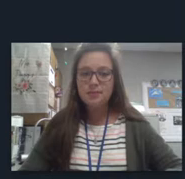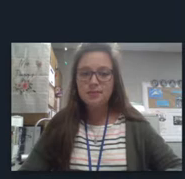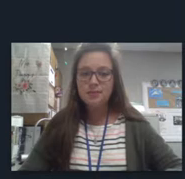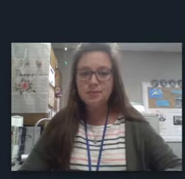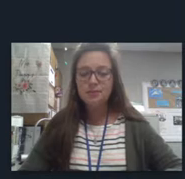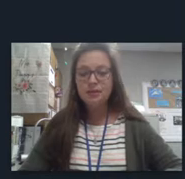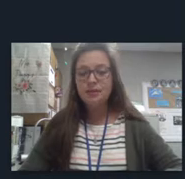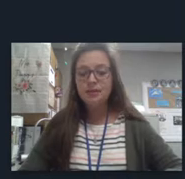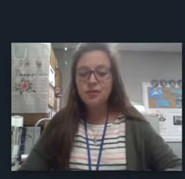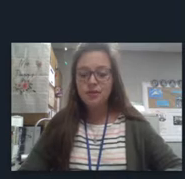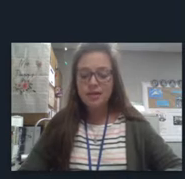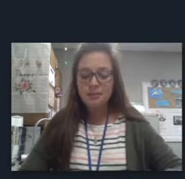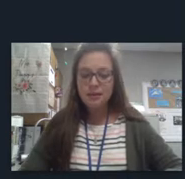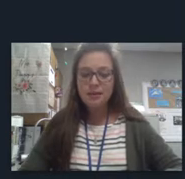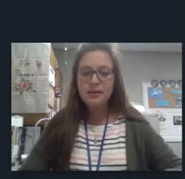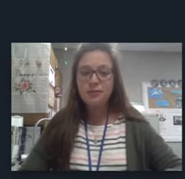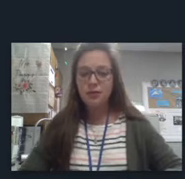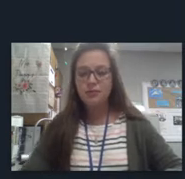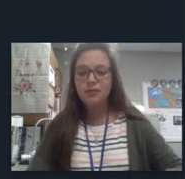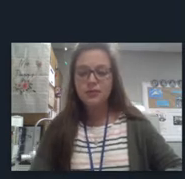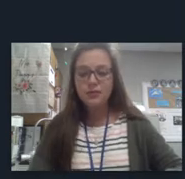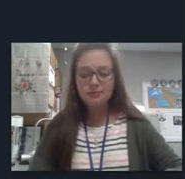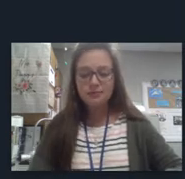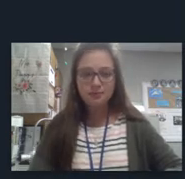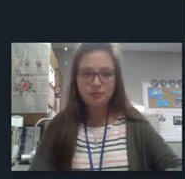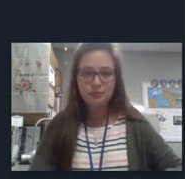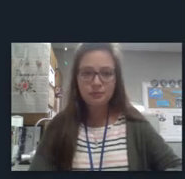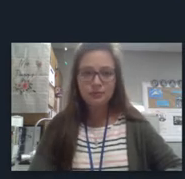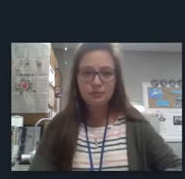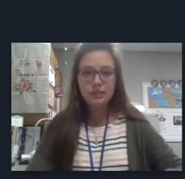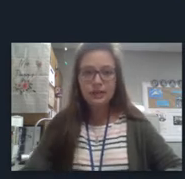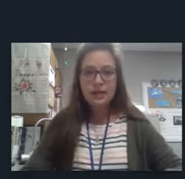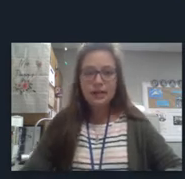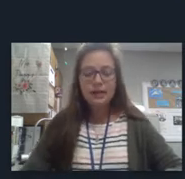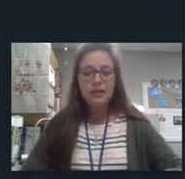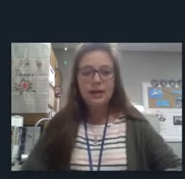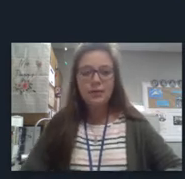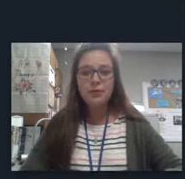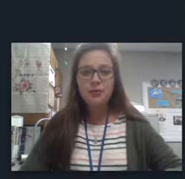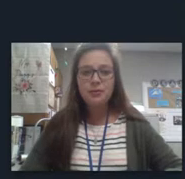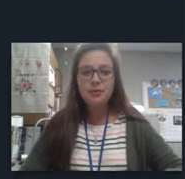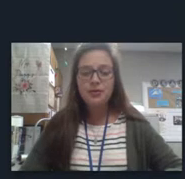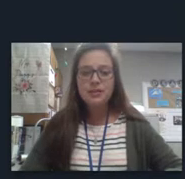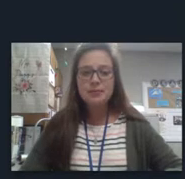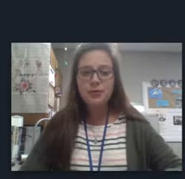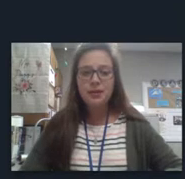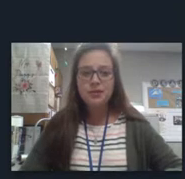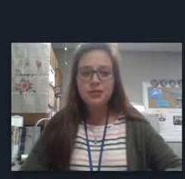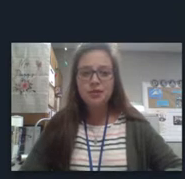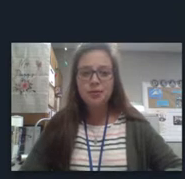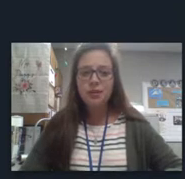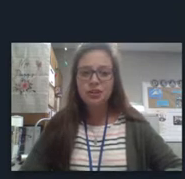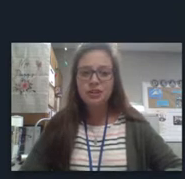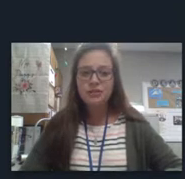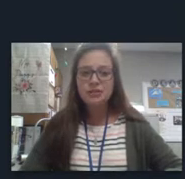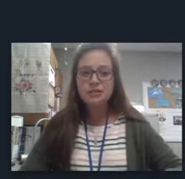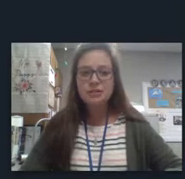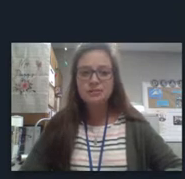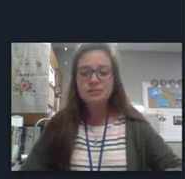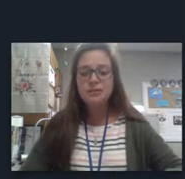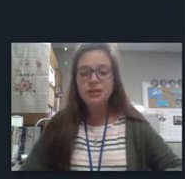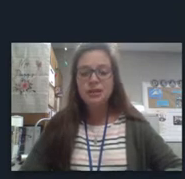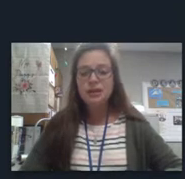time or a time period will go first. Okay, rule number 3 is simple yes or no